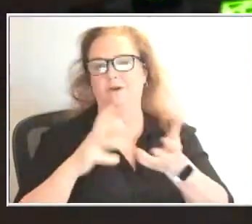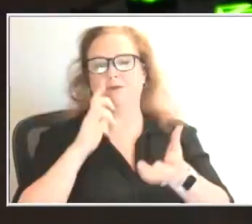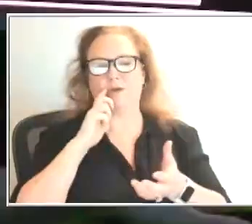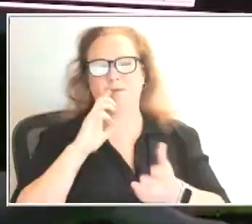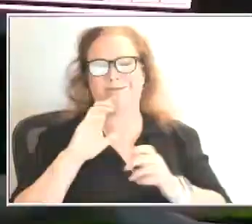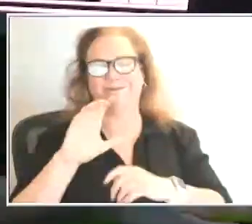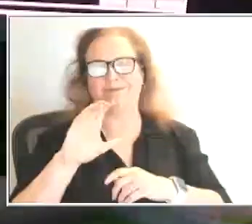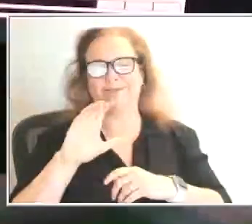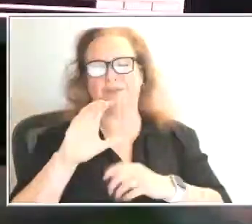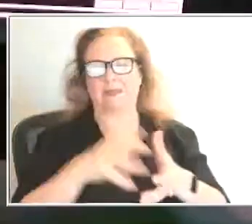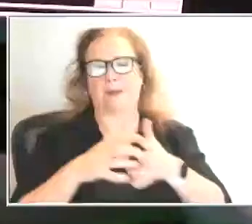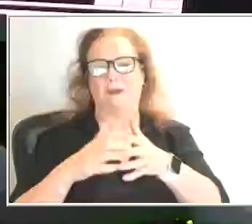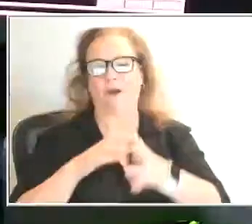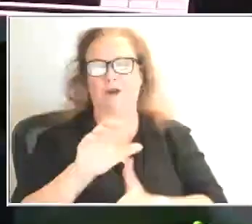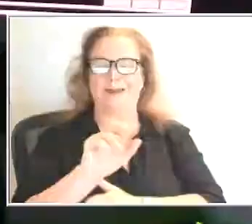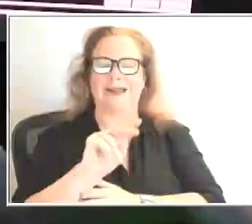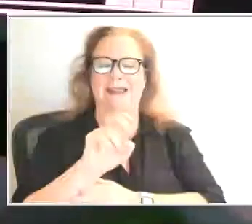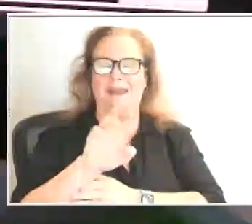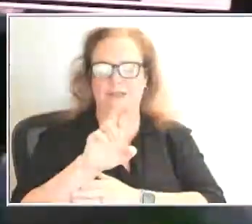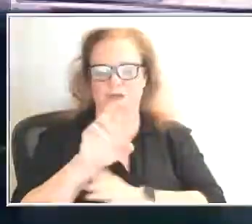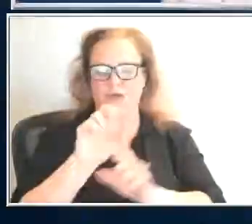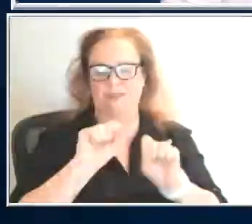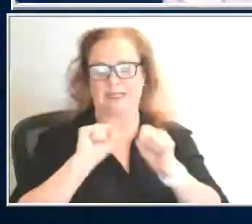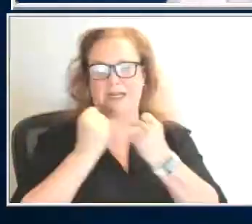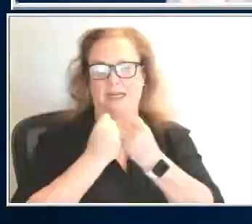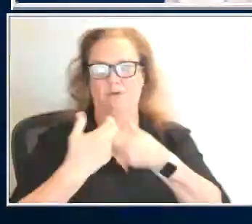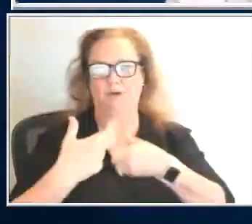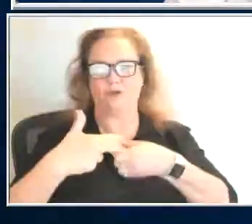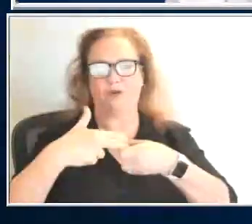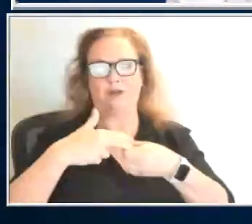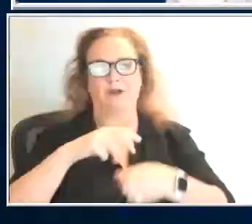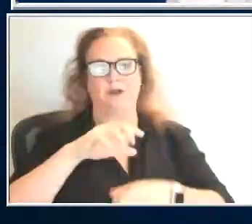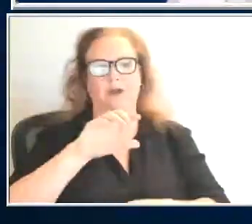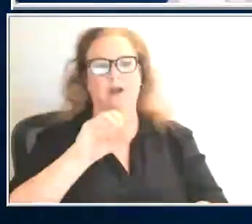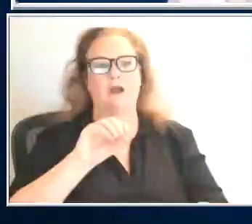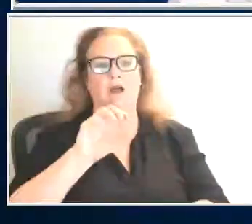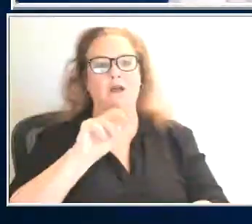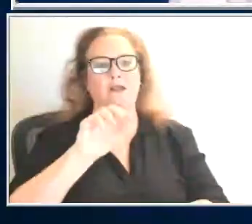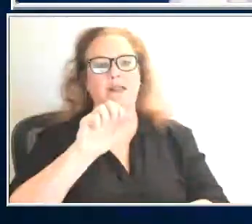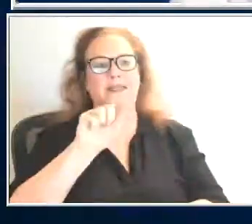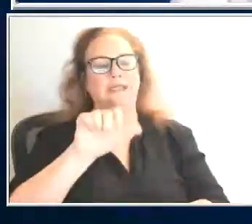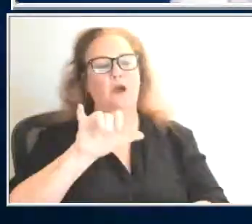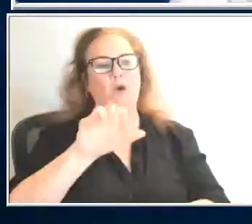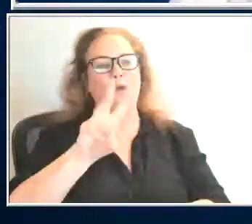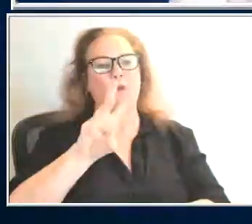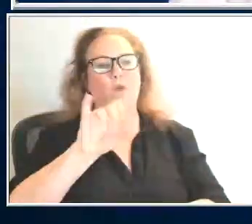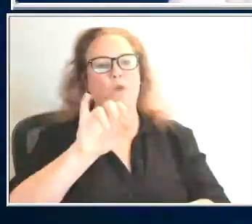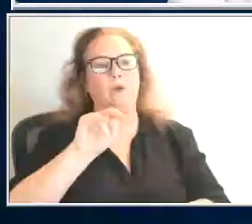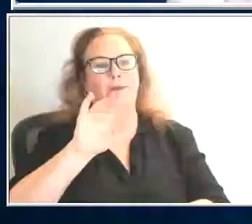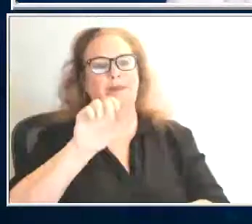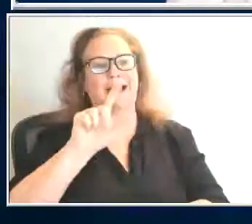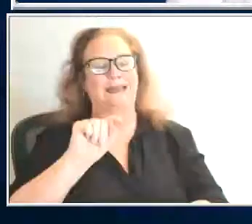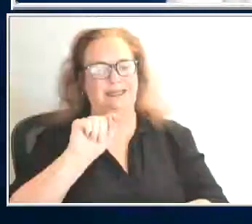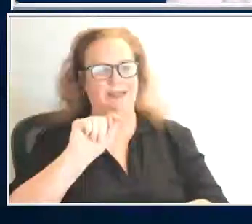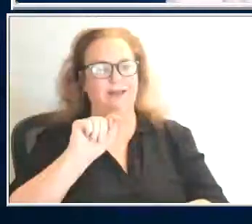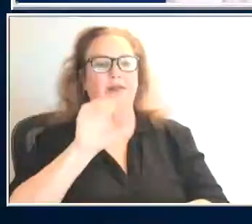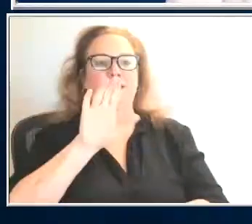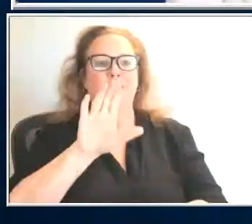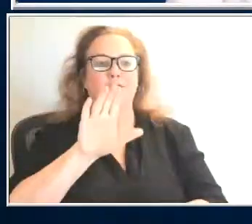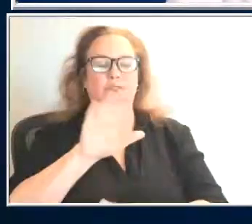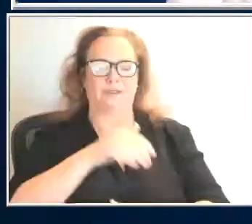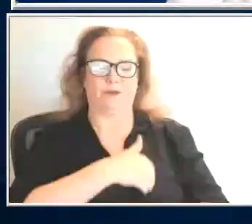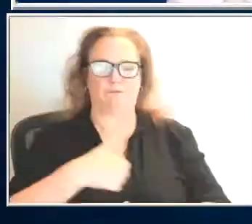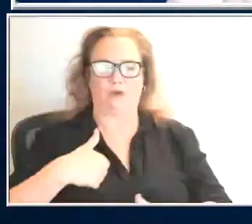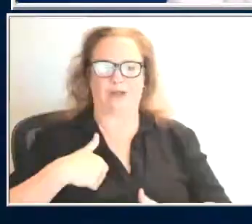Cancer Society. We're joined by Dr. Annalisa Winblad, who is a breast imaging specialist and the director